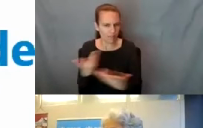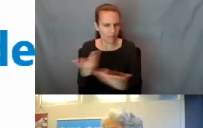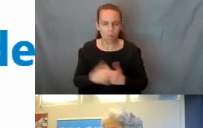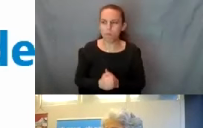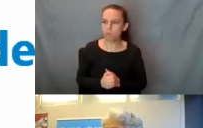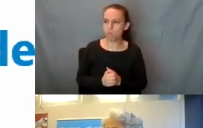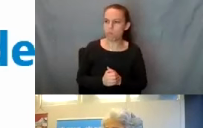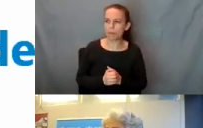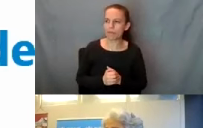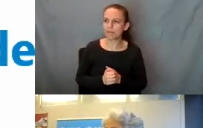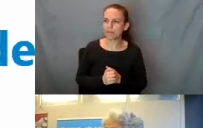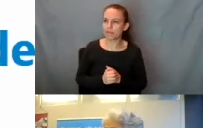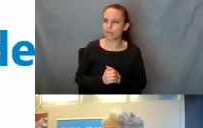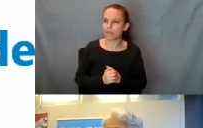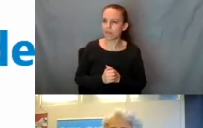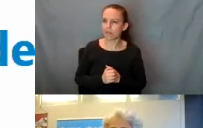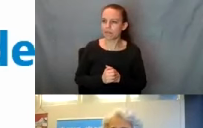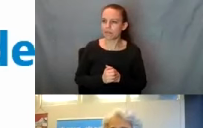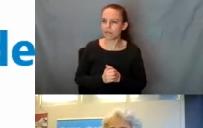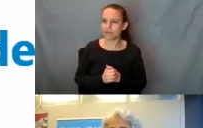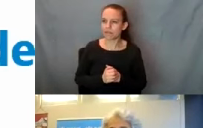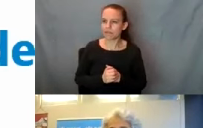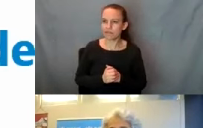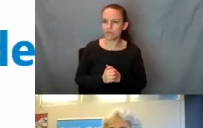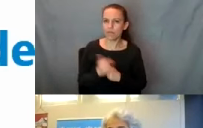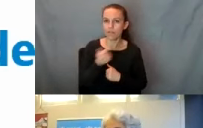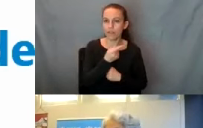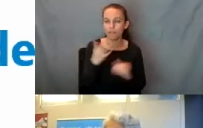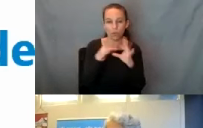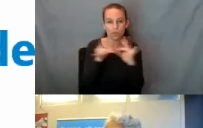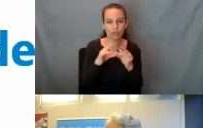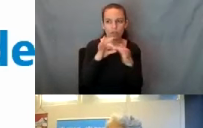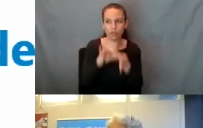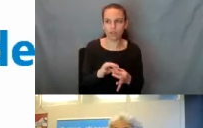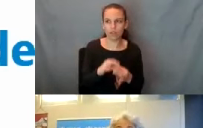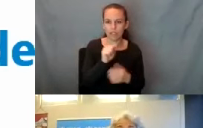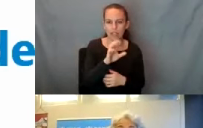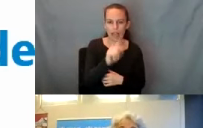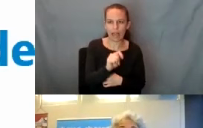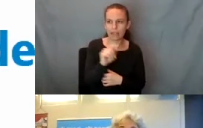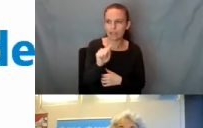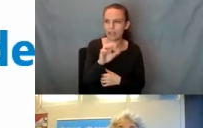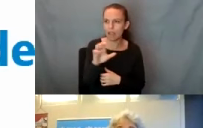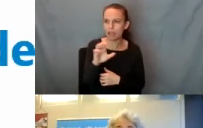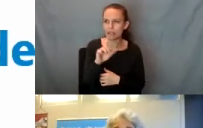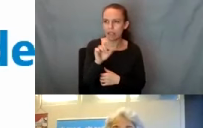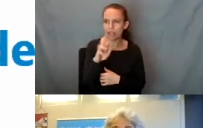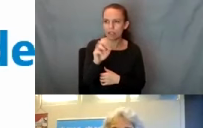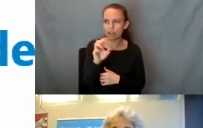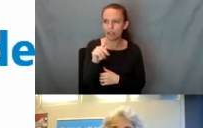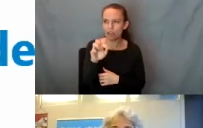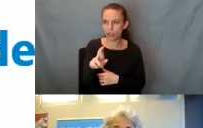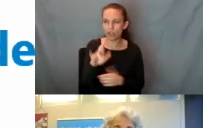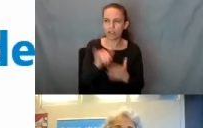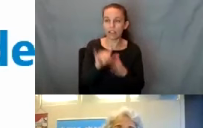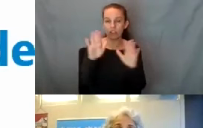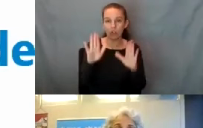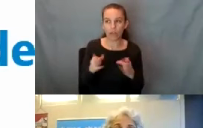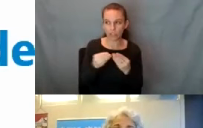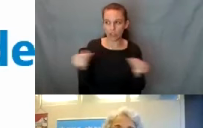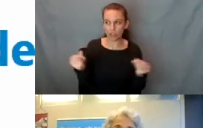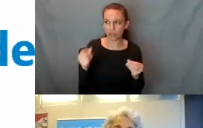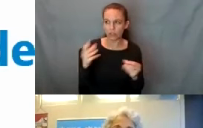A few words on the ACT Accelerator, which is an integrated solution to end the pandemic, to get the new tools that are needed. So